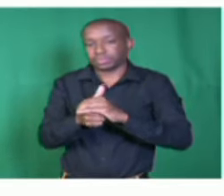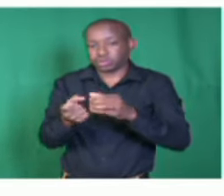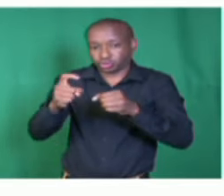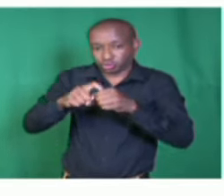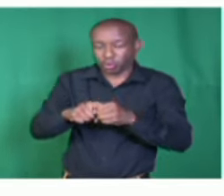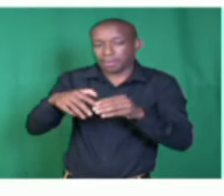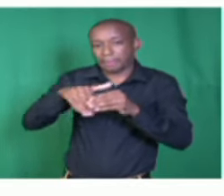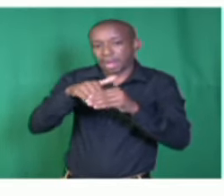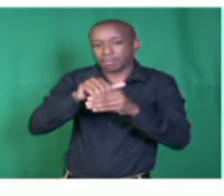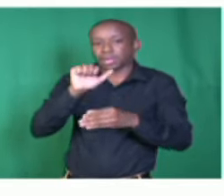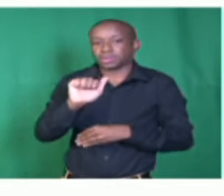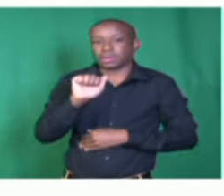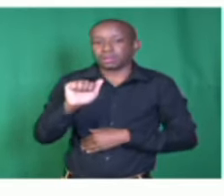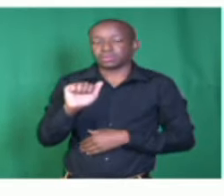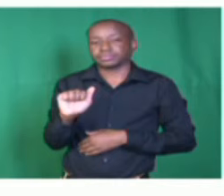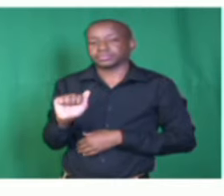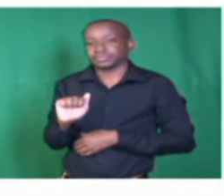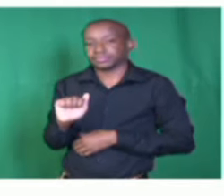Wealthy Jews.